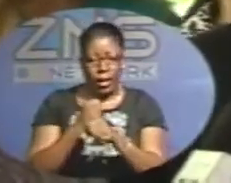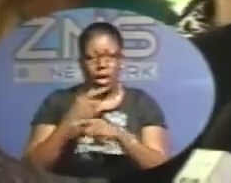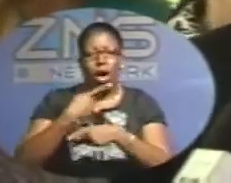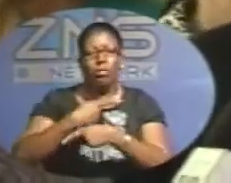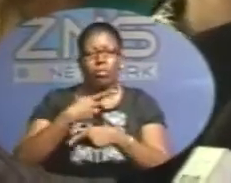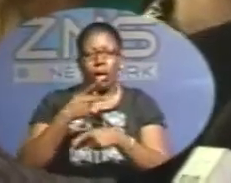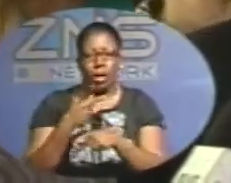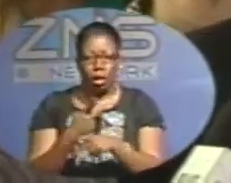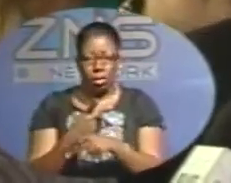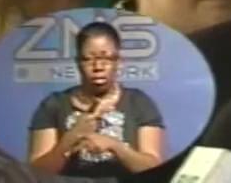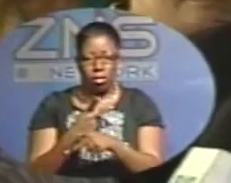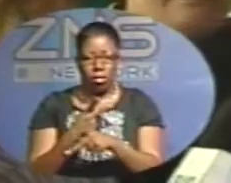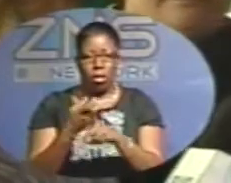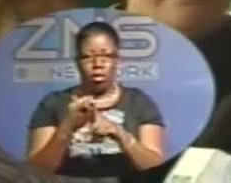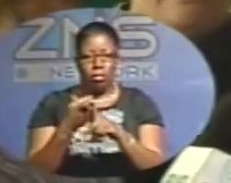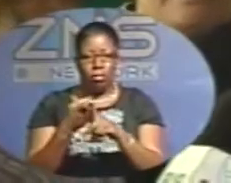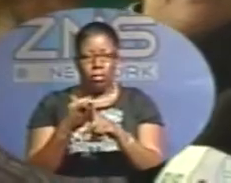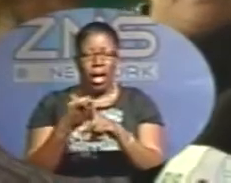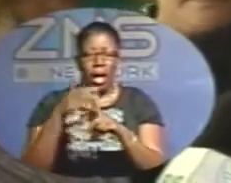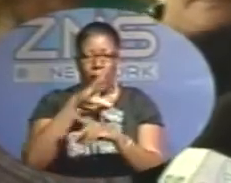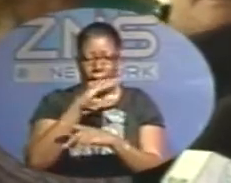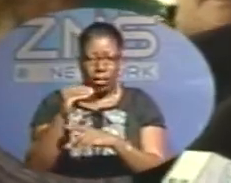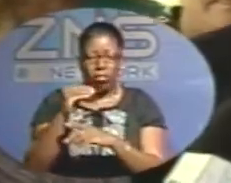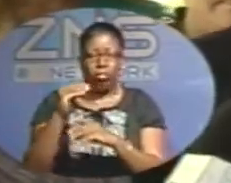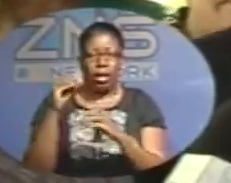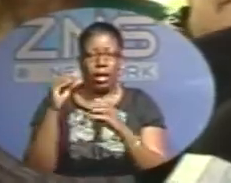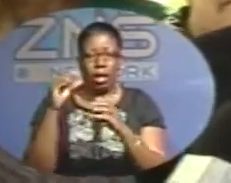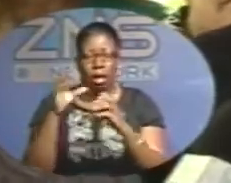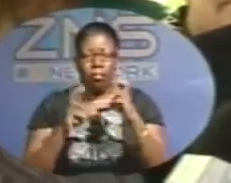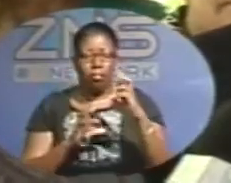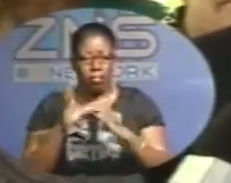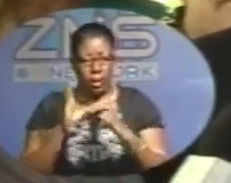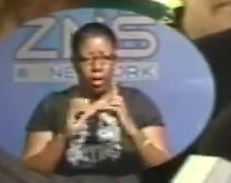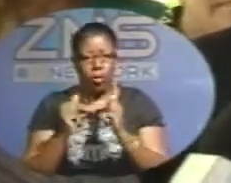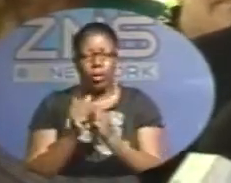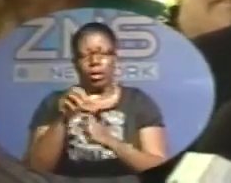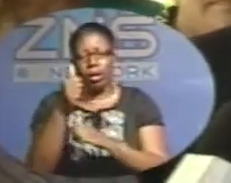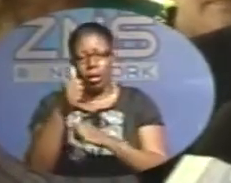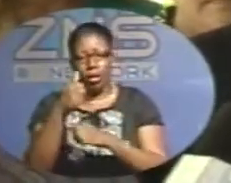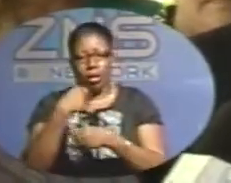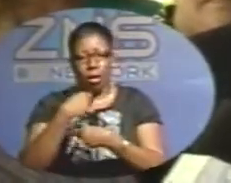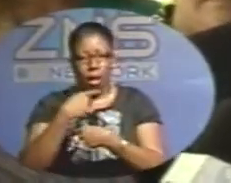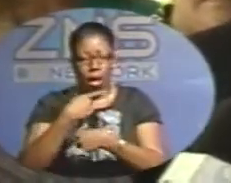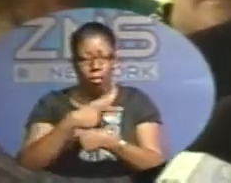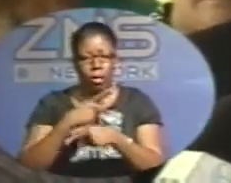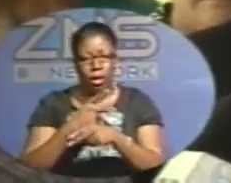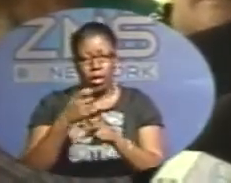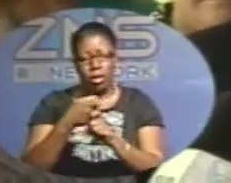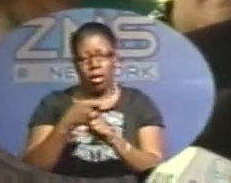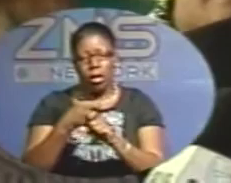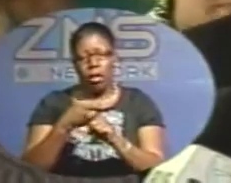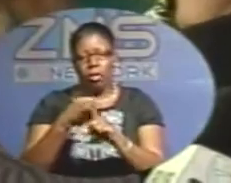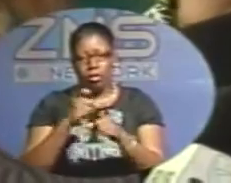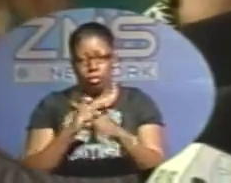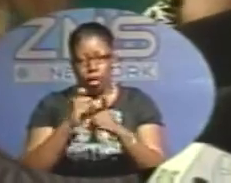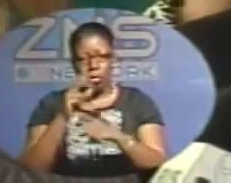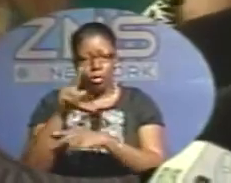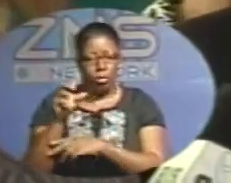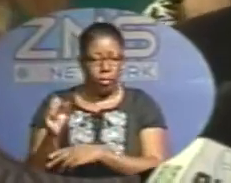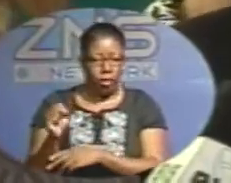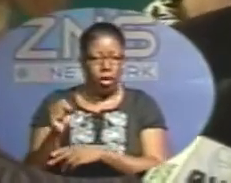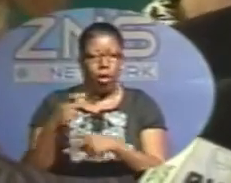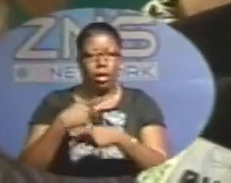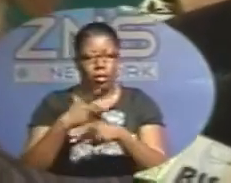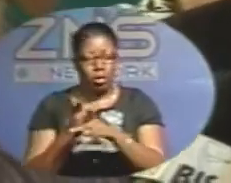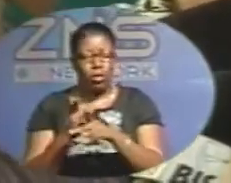products from North America. Ordinarily that we import for homes in the Bahamas, they're producing here.